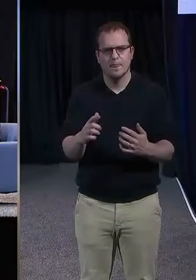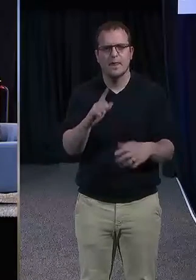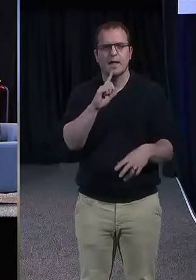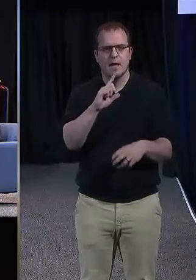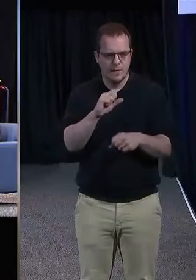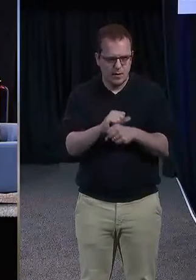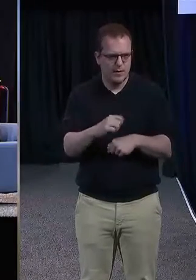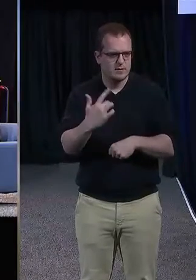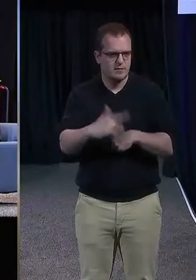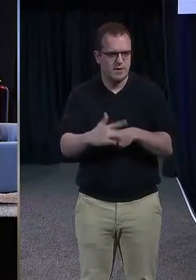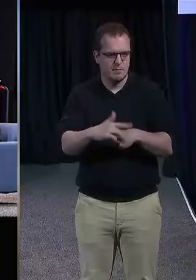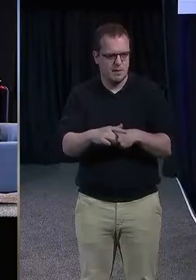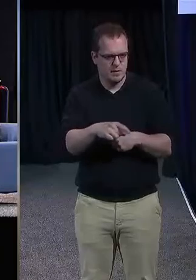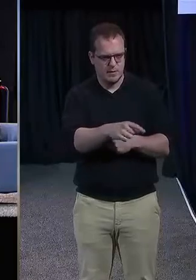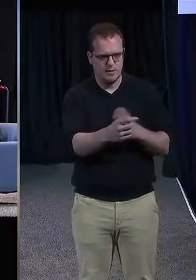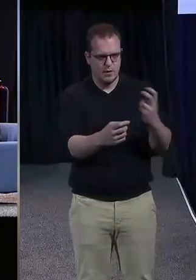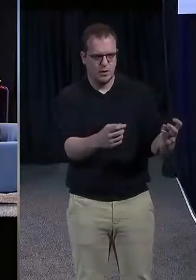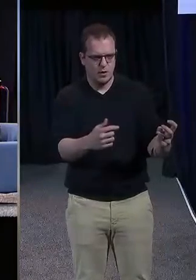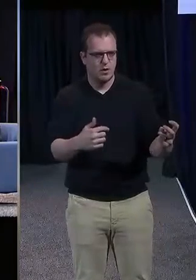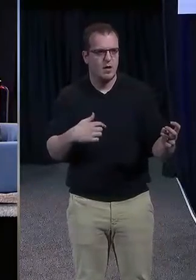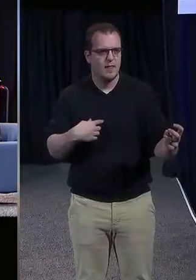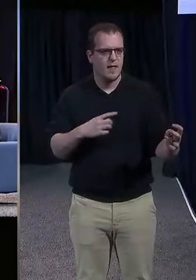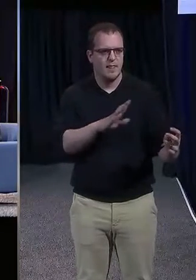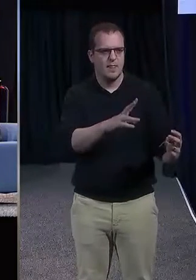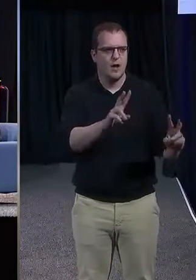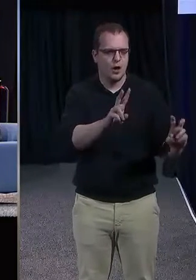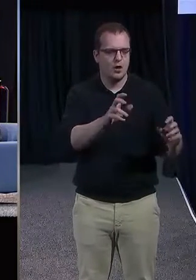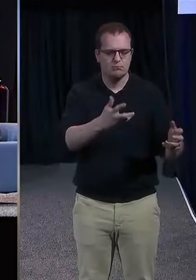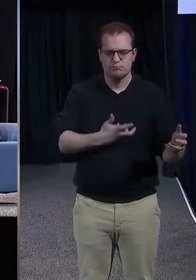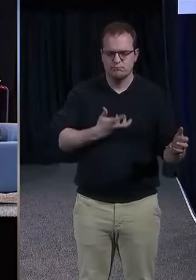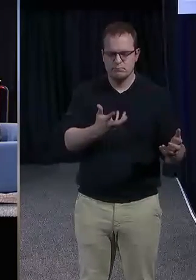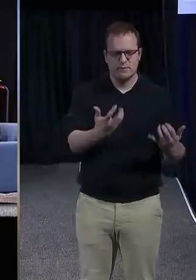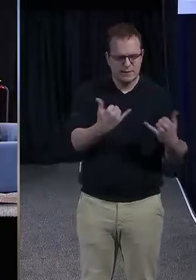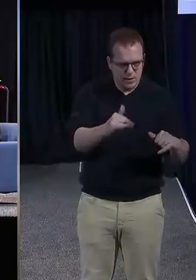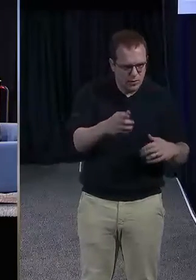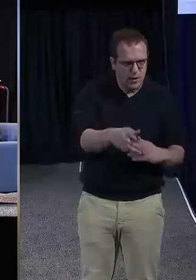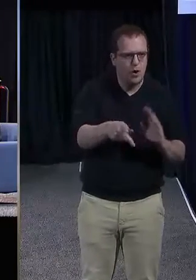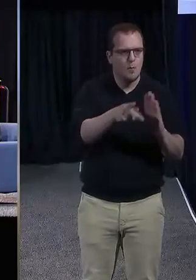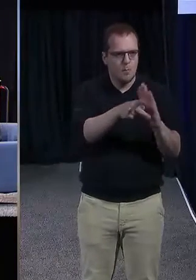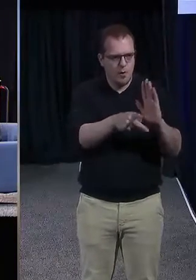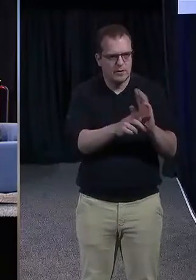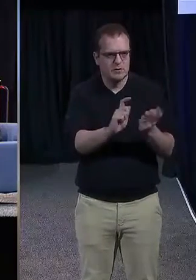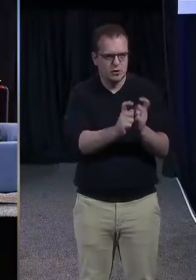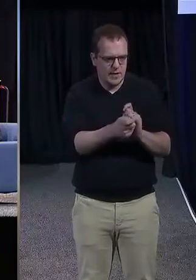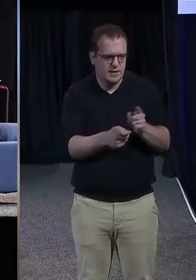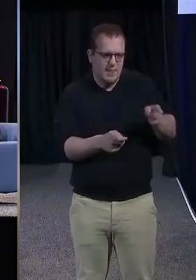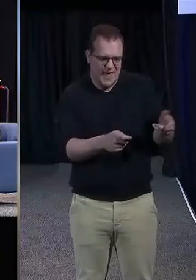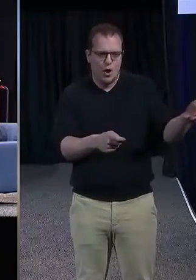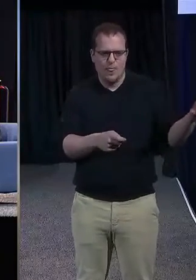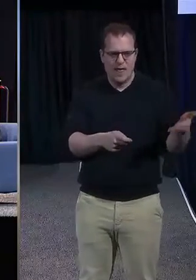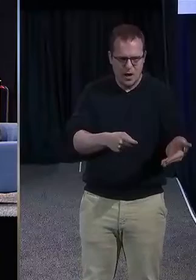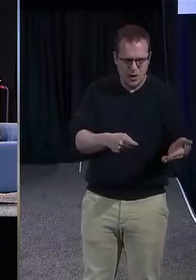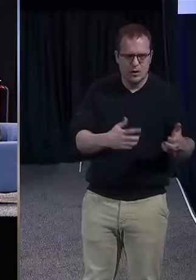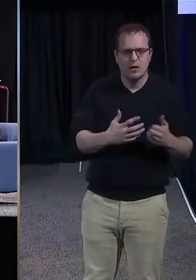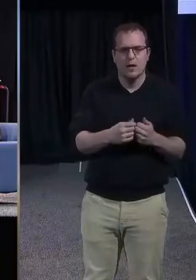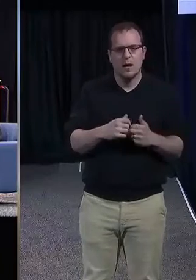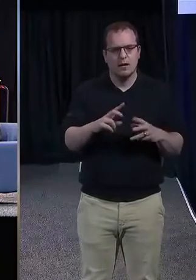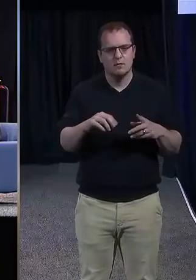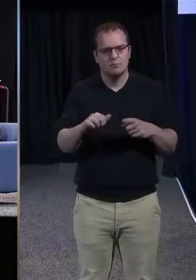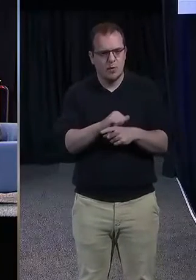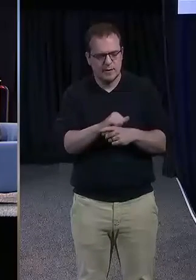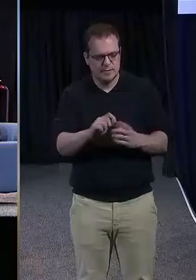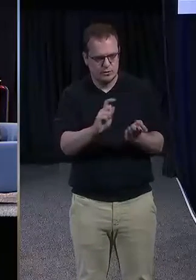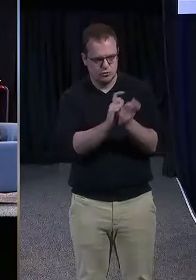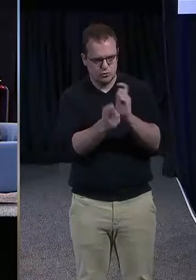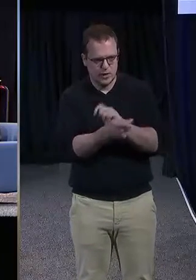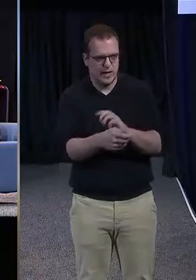the table and a voice at the table as policies are changed and practices are changed. And so I want